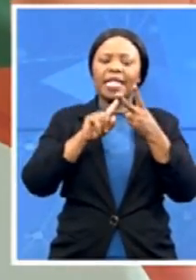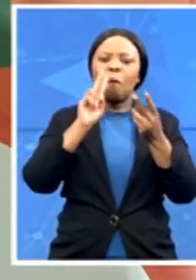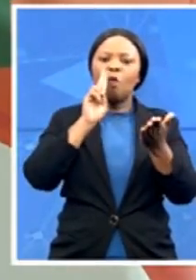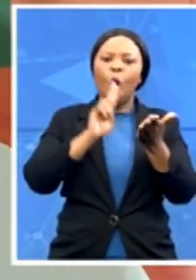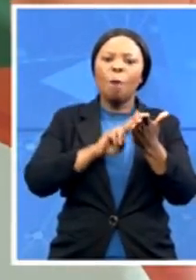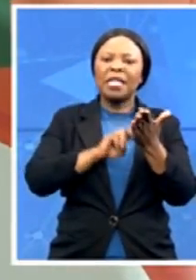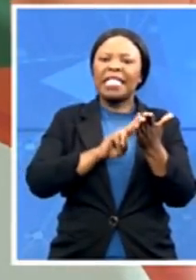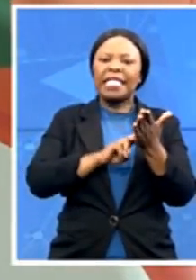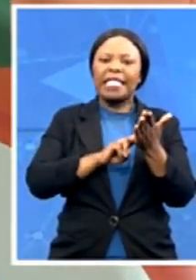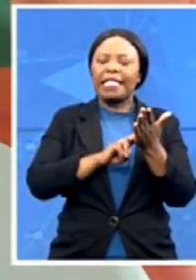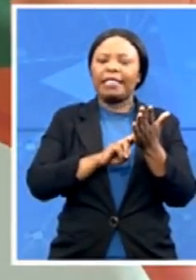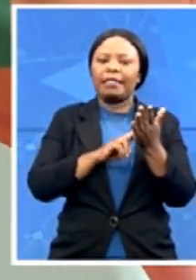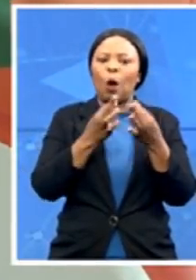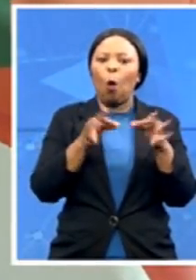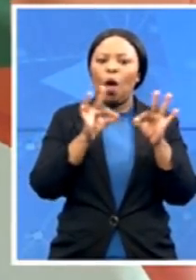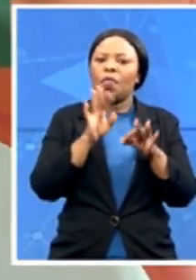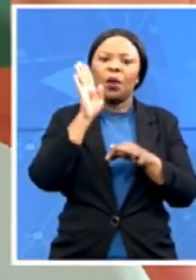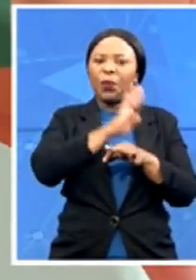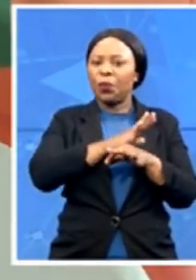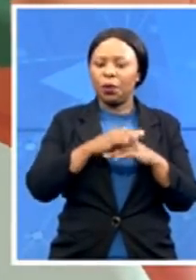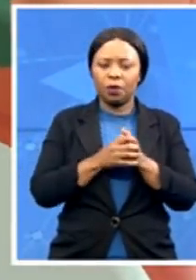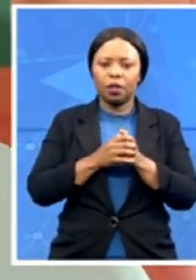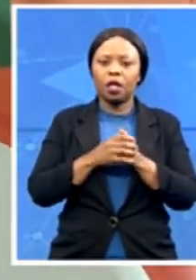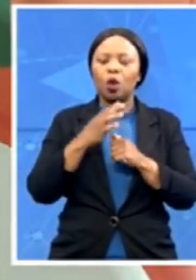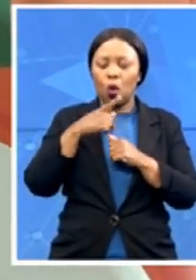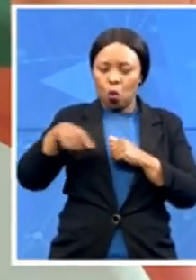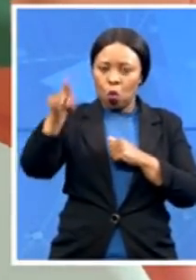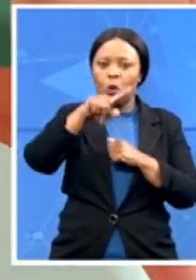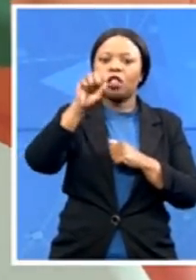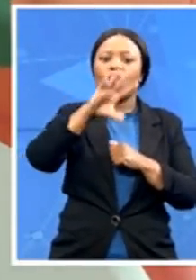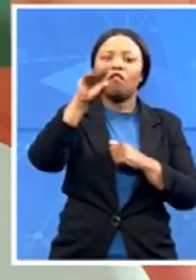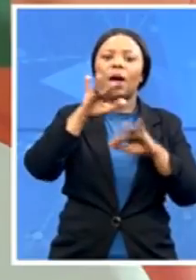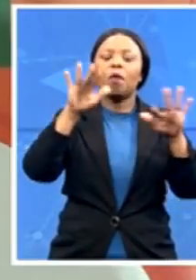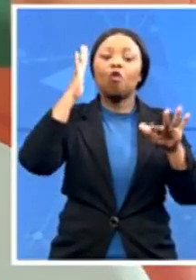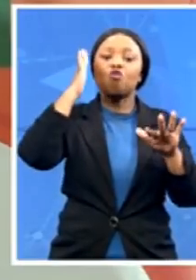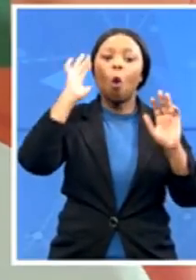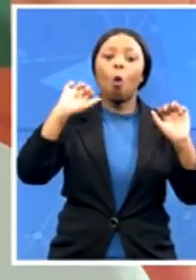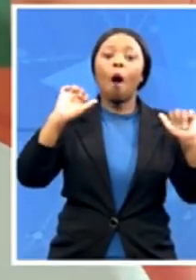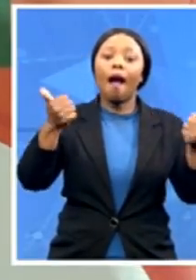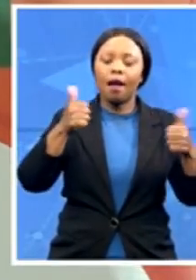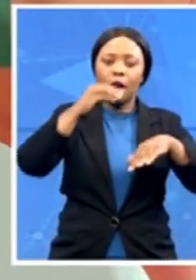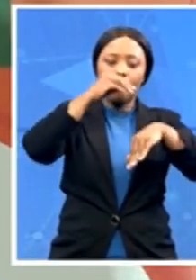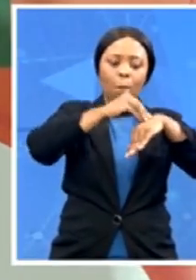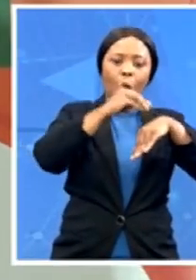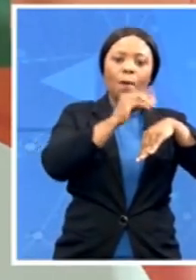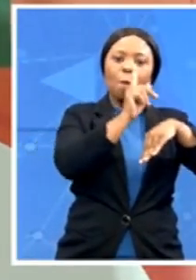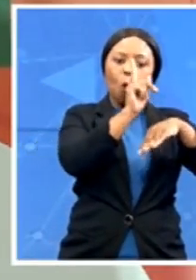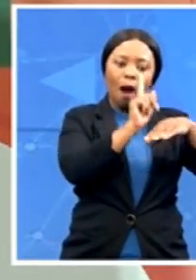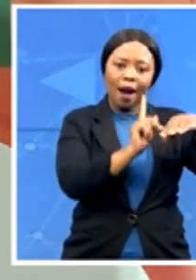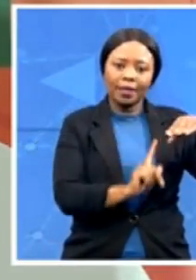You know what the problems are, and you want solutions. A case in